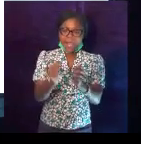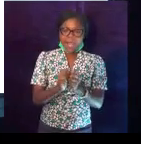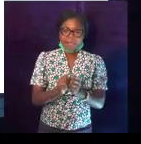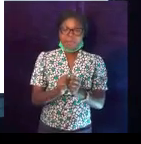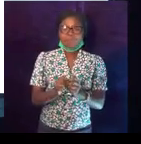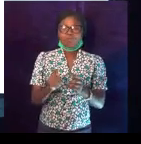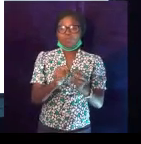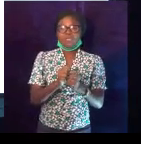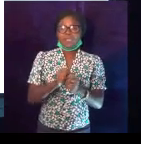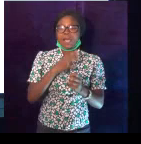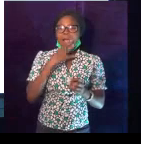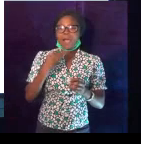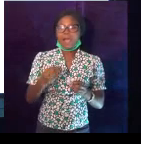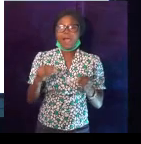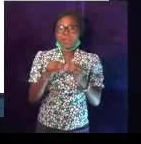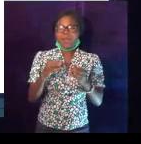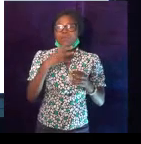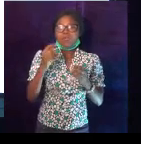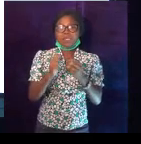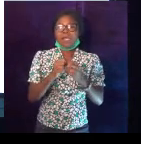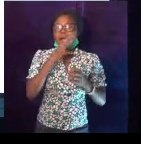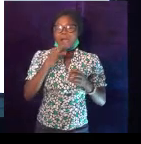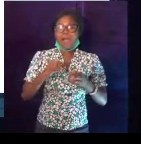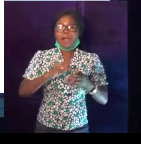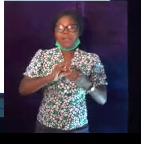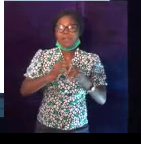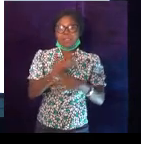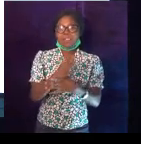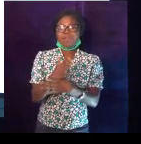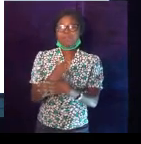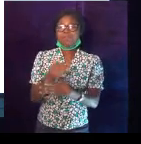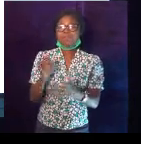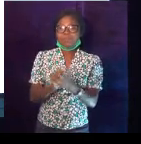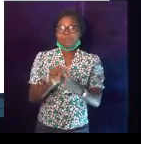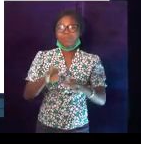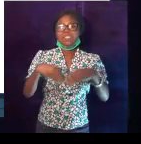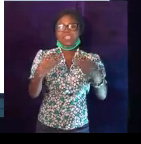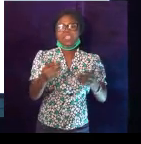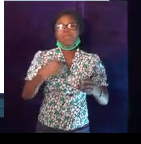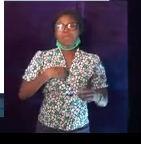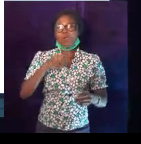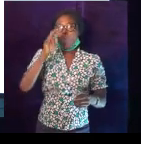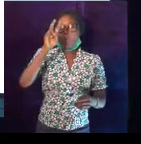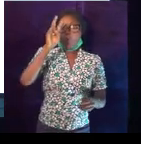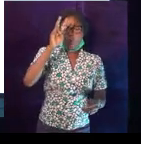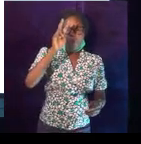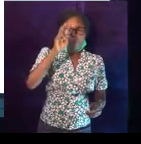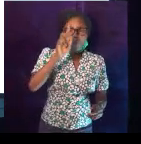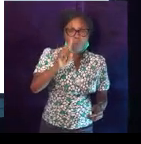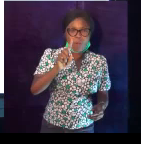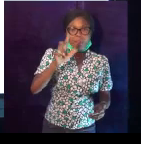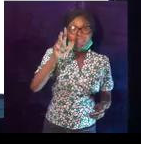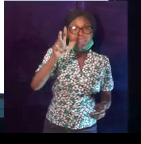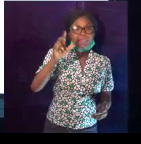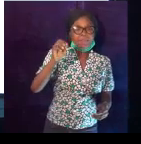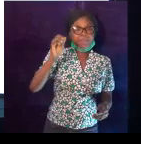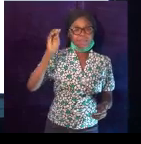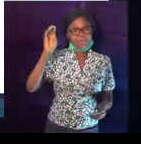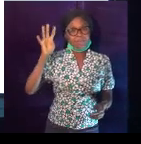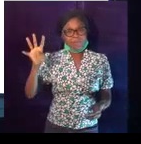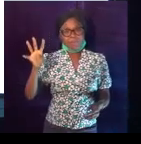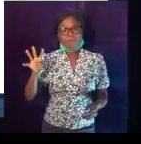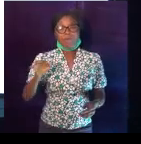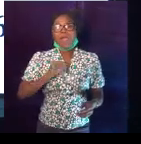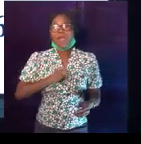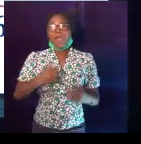together and divide by 2. And that's exactly what I'm going to do here. So I'm going to have 62 plus 72. That gives me 134. And dividing